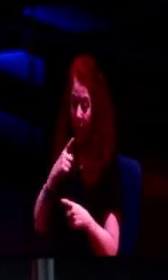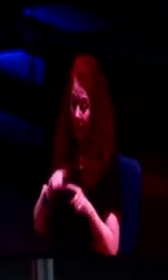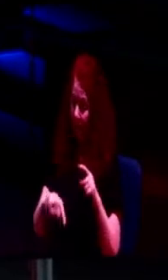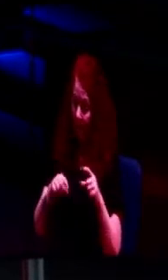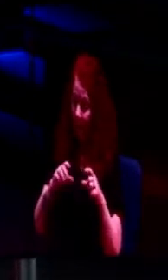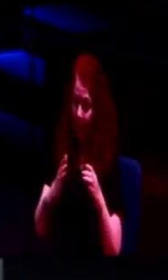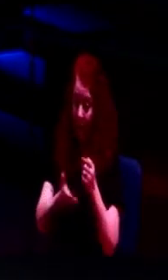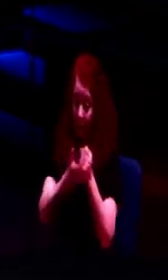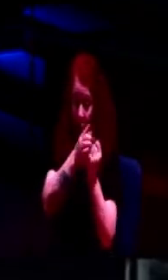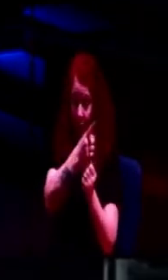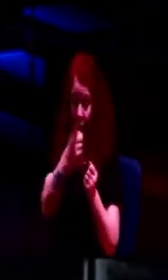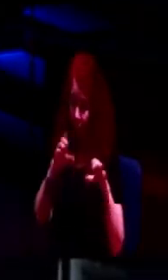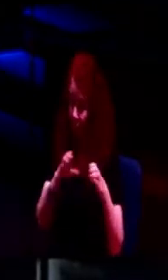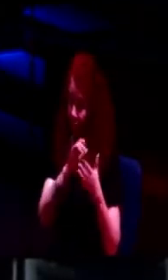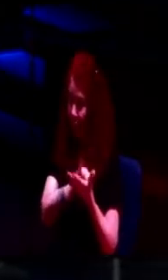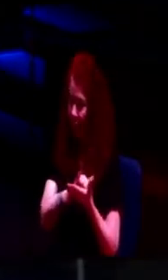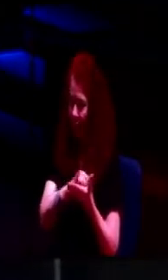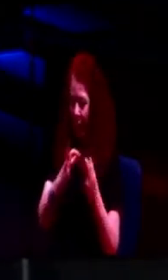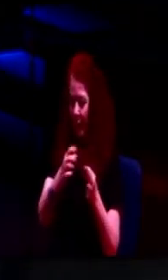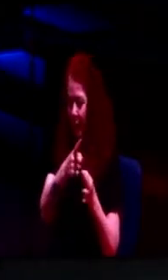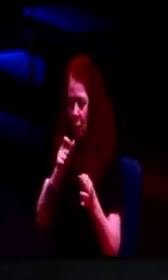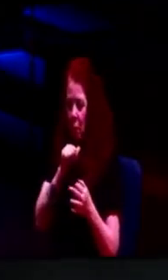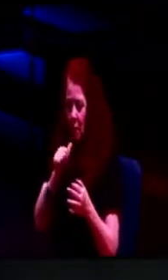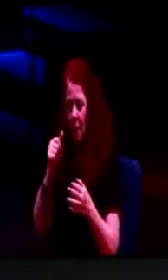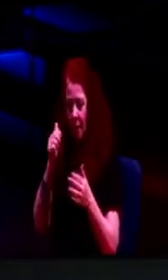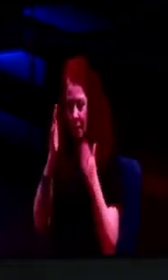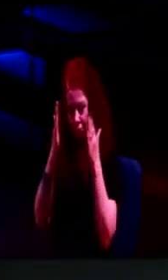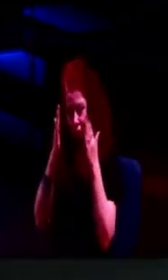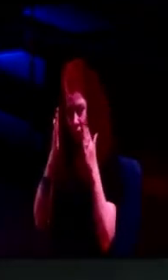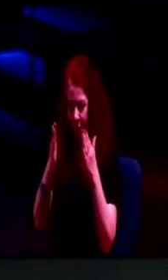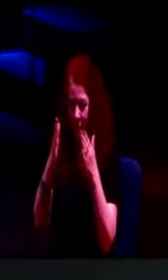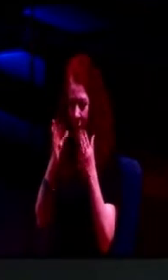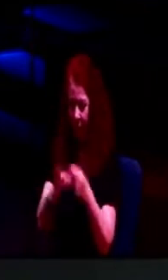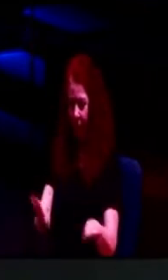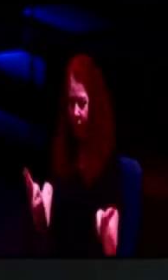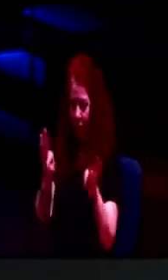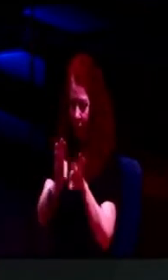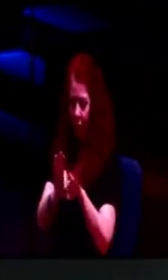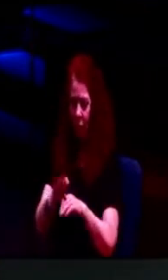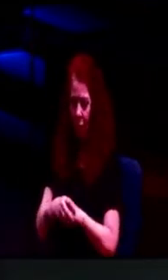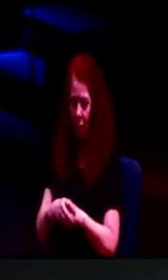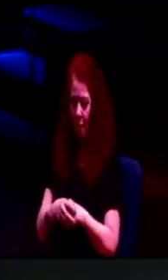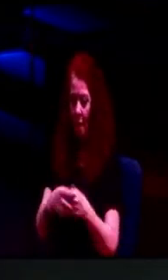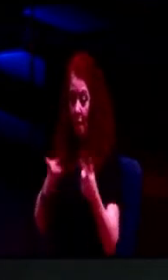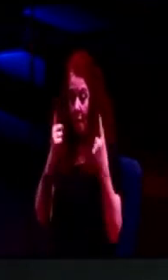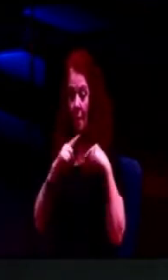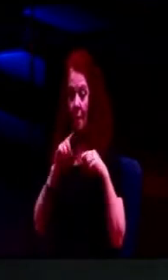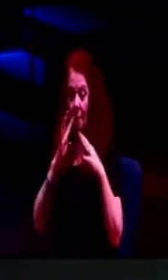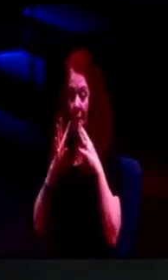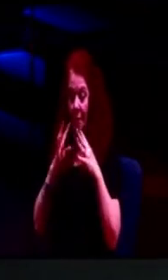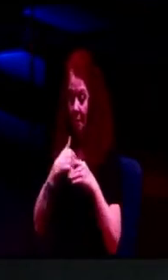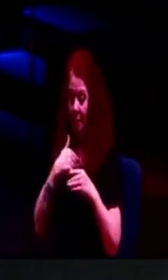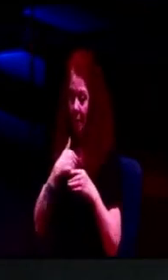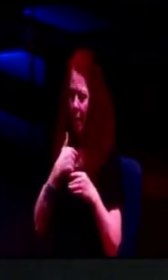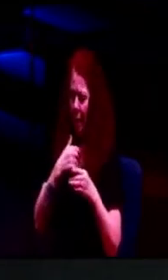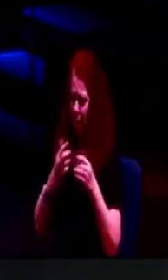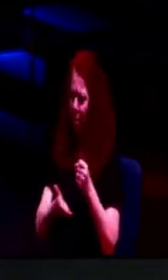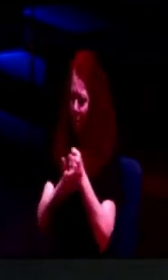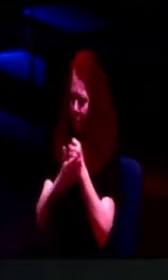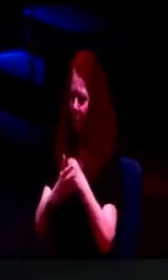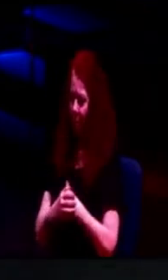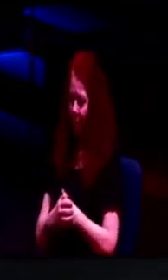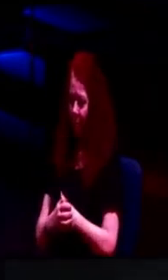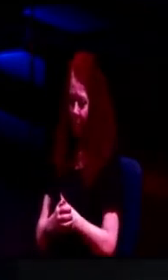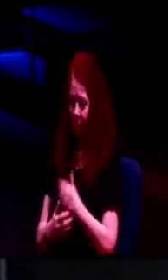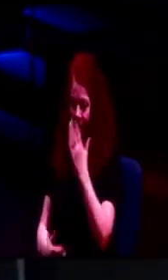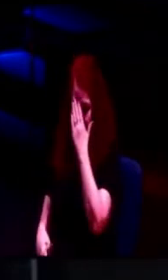with that. If you don't see the value in it, come talk to me. I'll try to help you. I'll try to see what you're